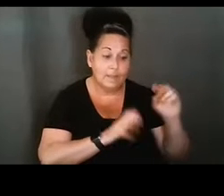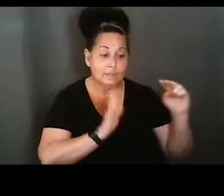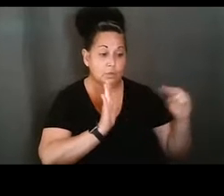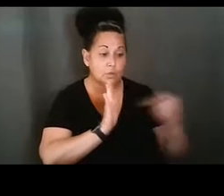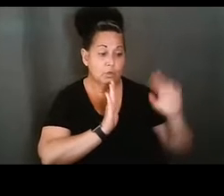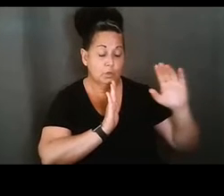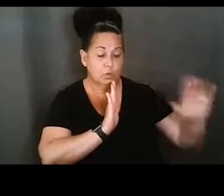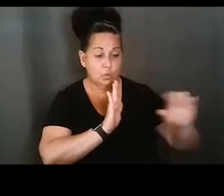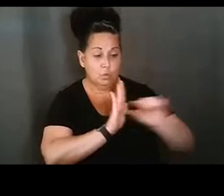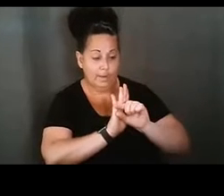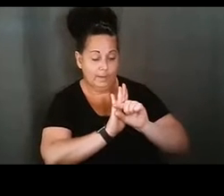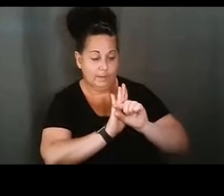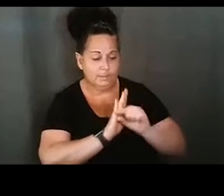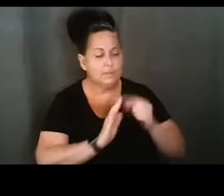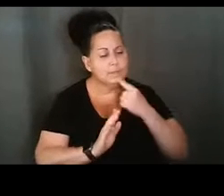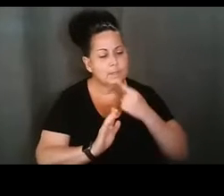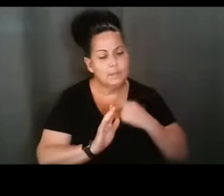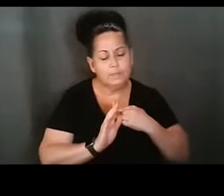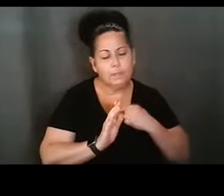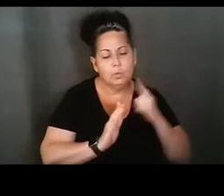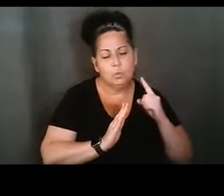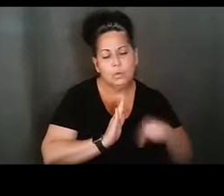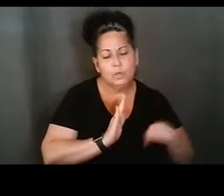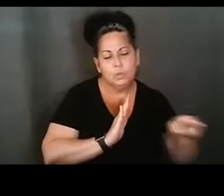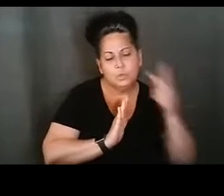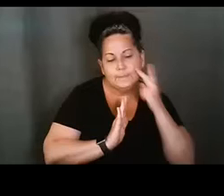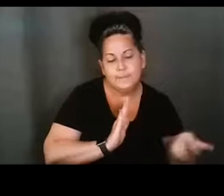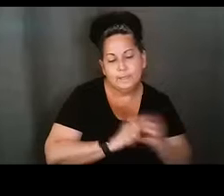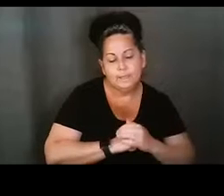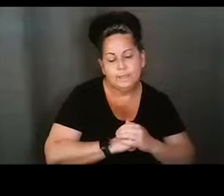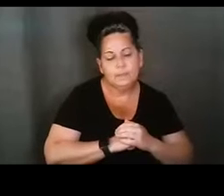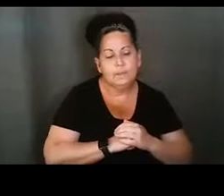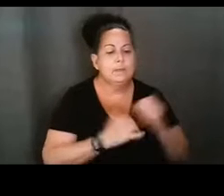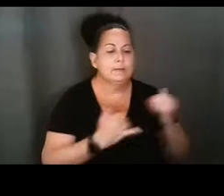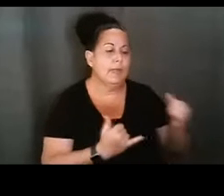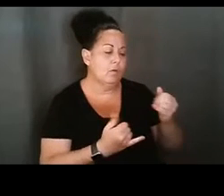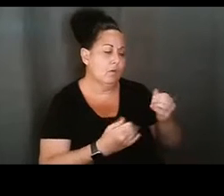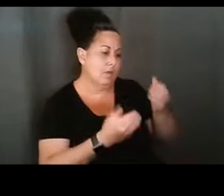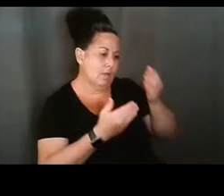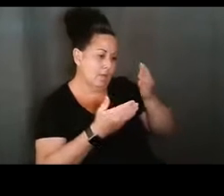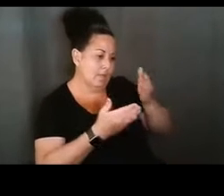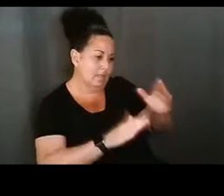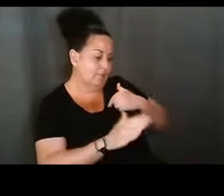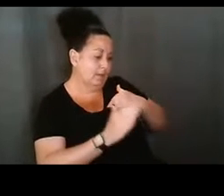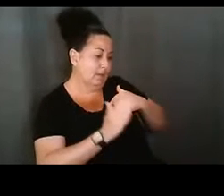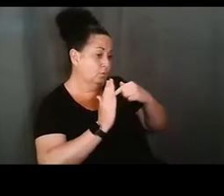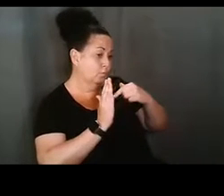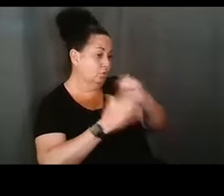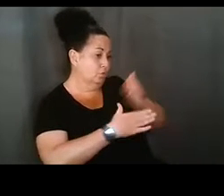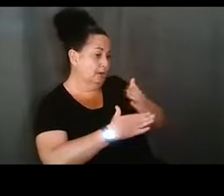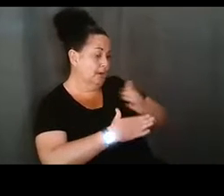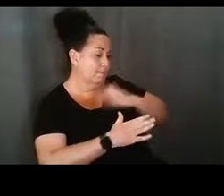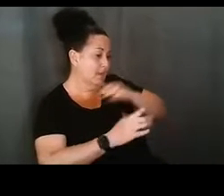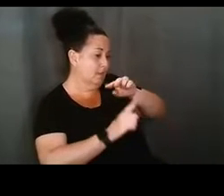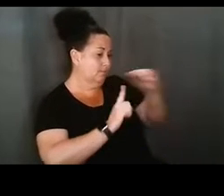grades. Talk to me about what you're seeing. Let me share with you what I'm seeing. And we took that as an opportunity. And even now